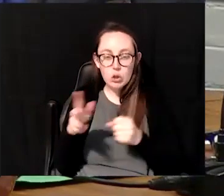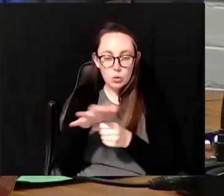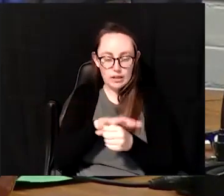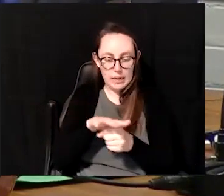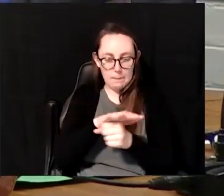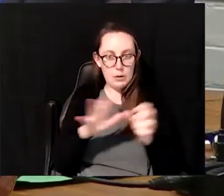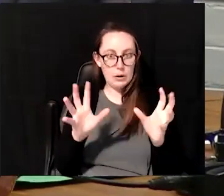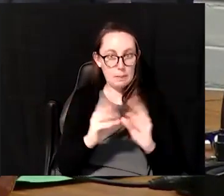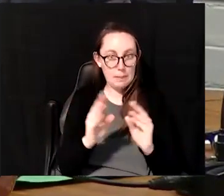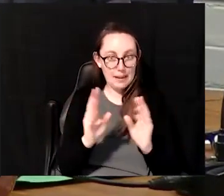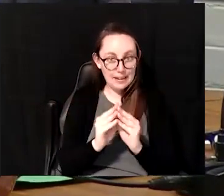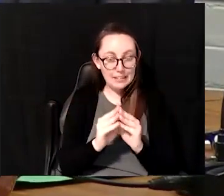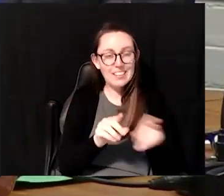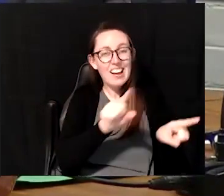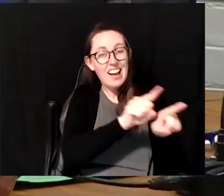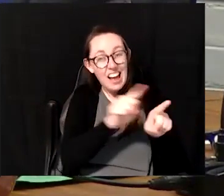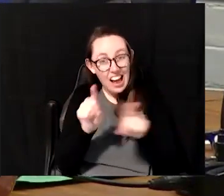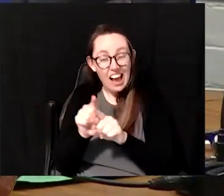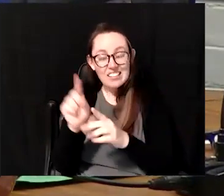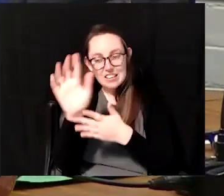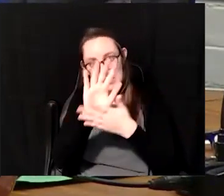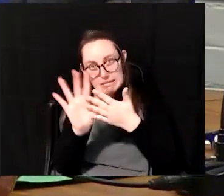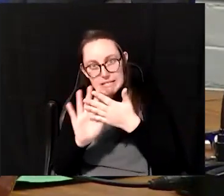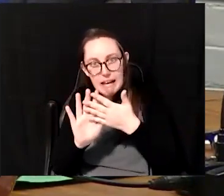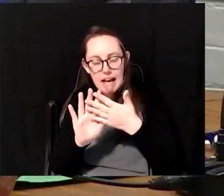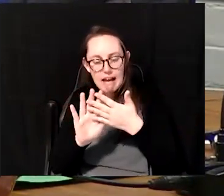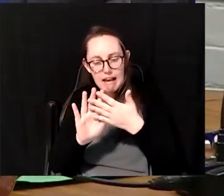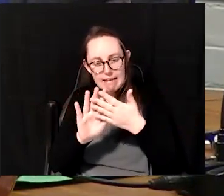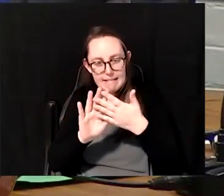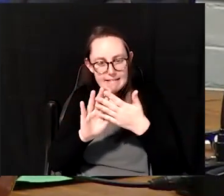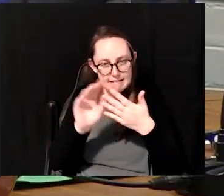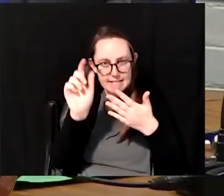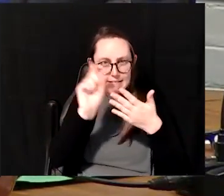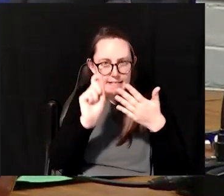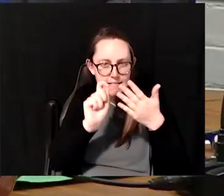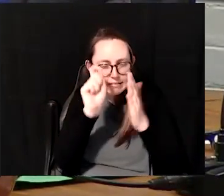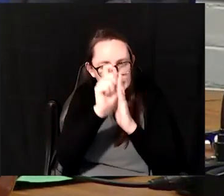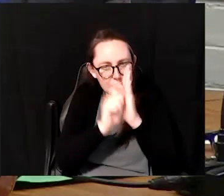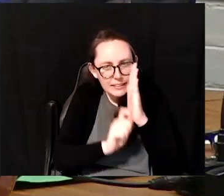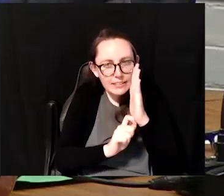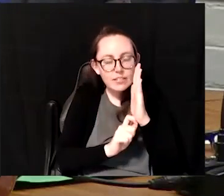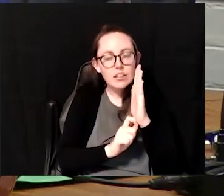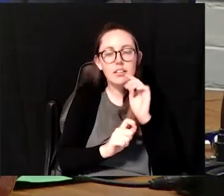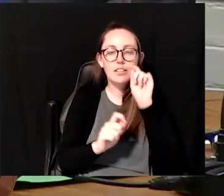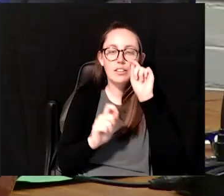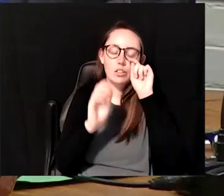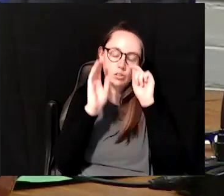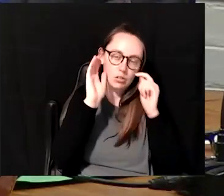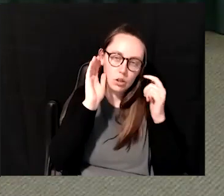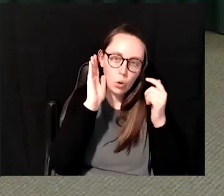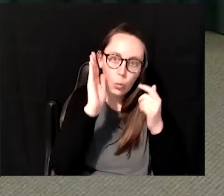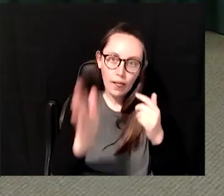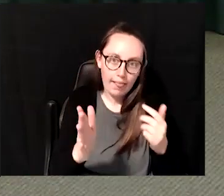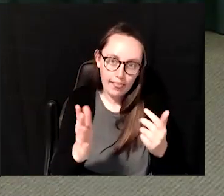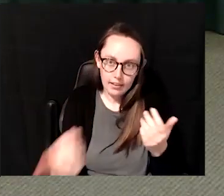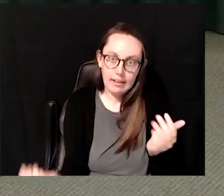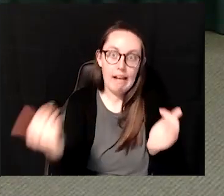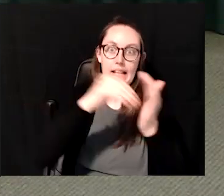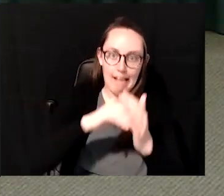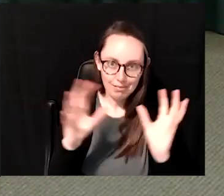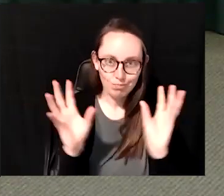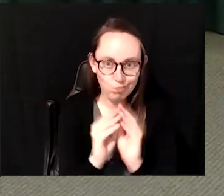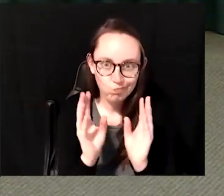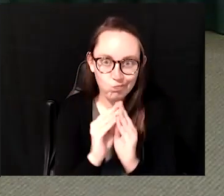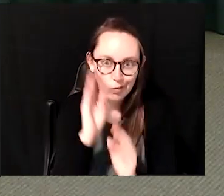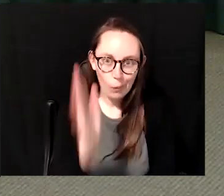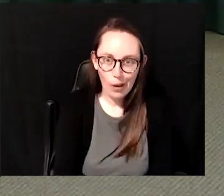more as the design comes into Focus so that we can get feedback again we it's not just our project we really see it as the communities project so